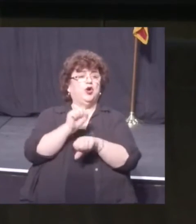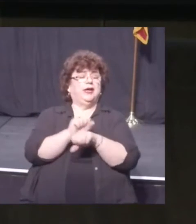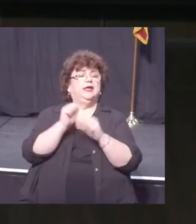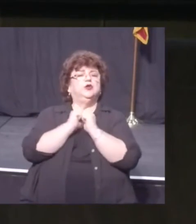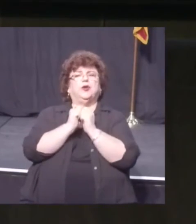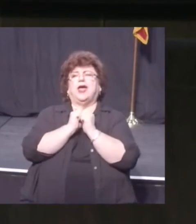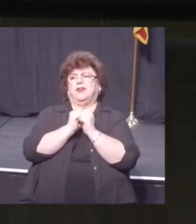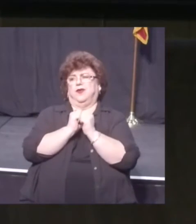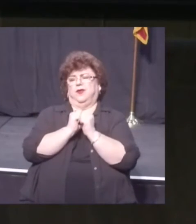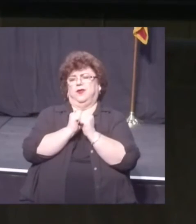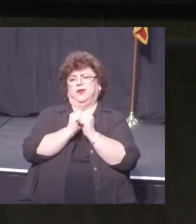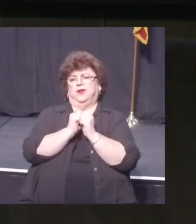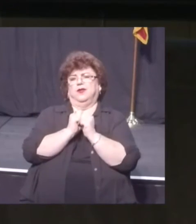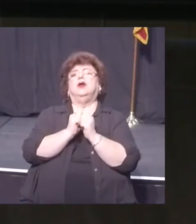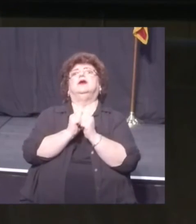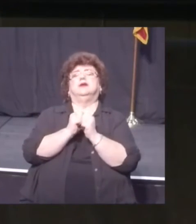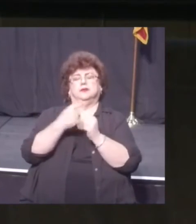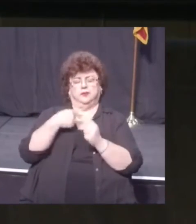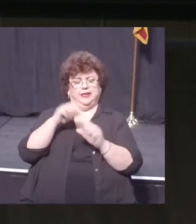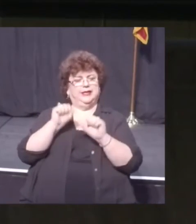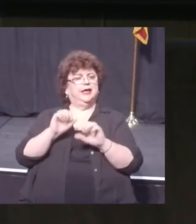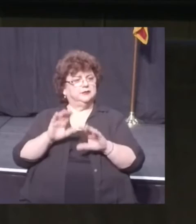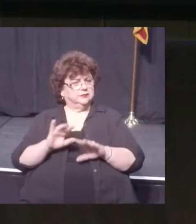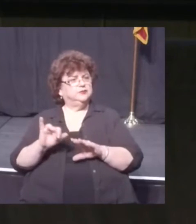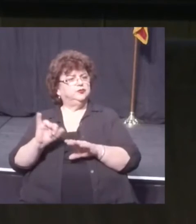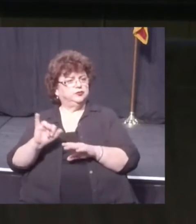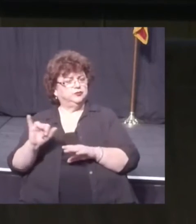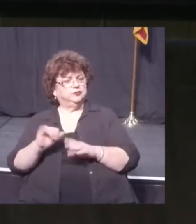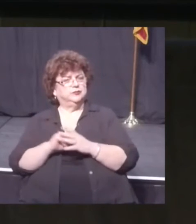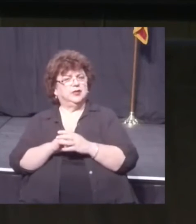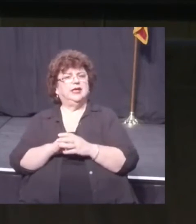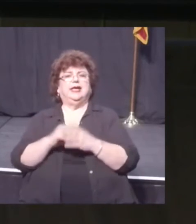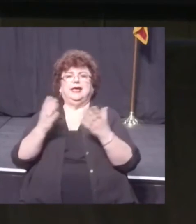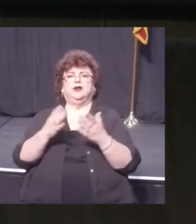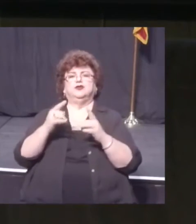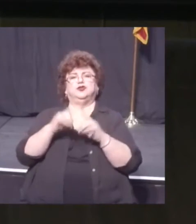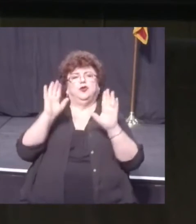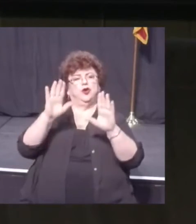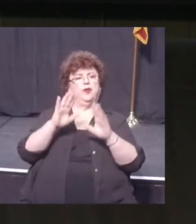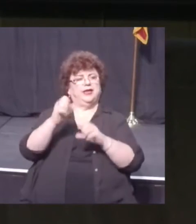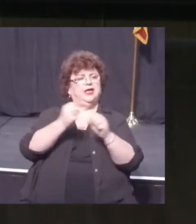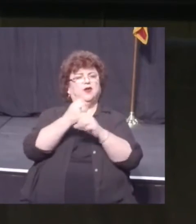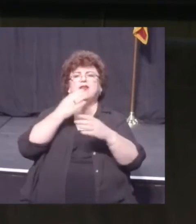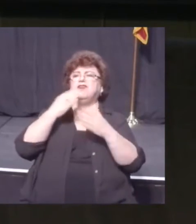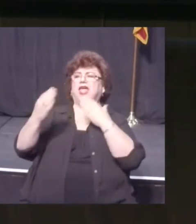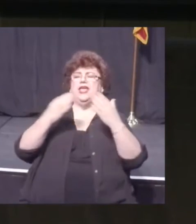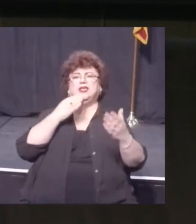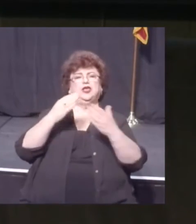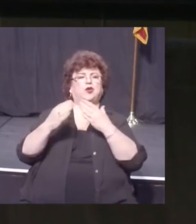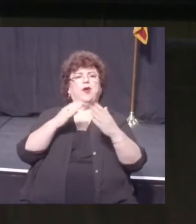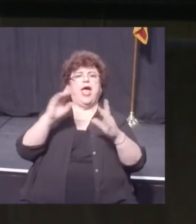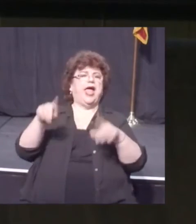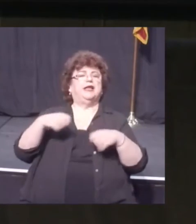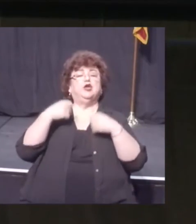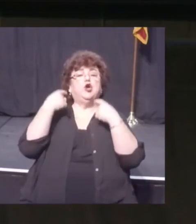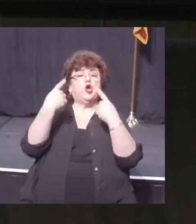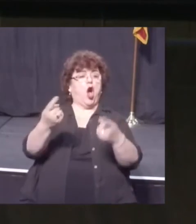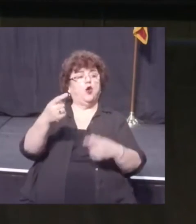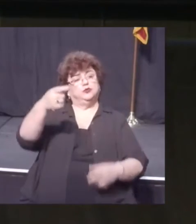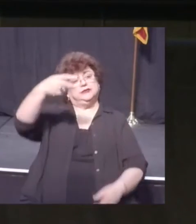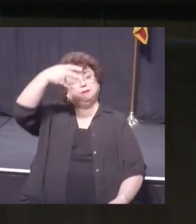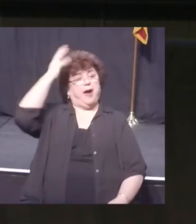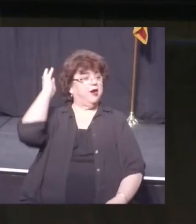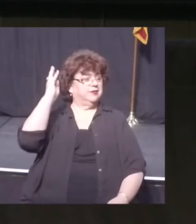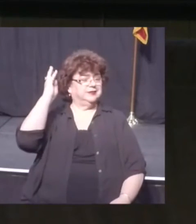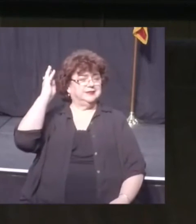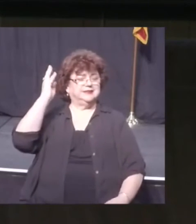together, so can we. Here's to a great year. Thank you, and go Spartans. Thank